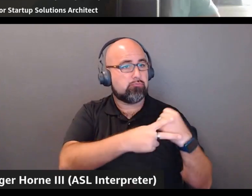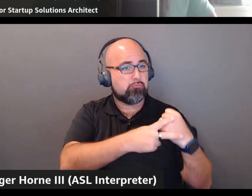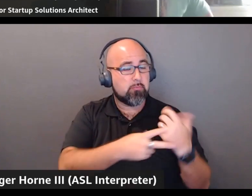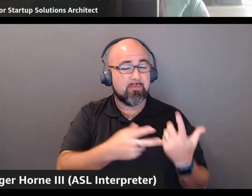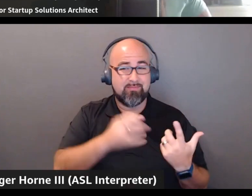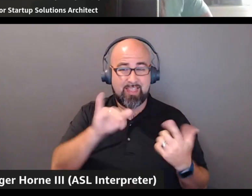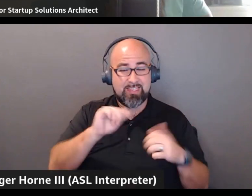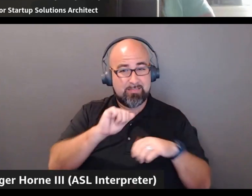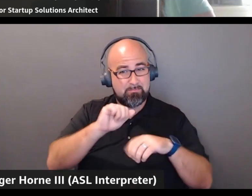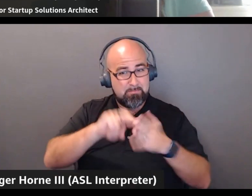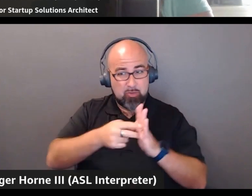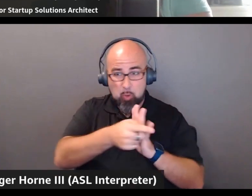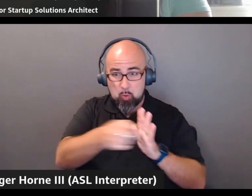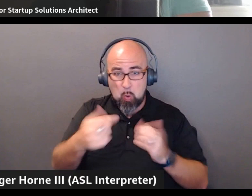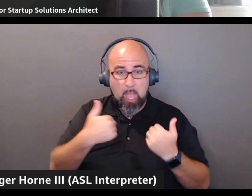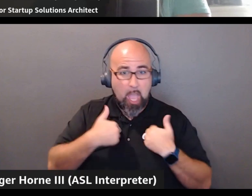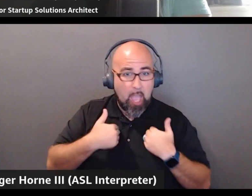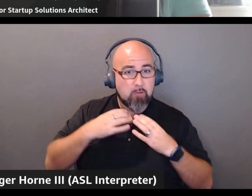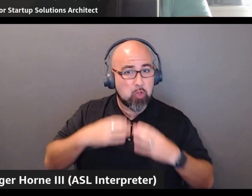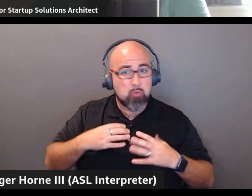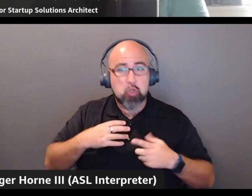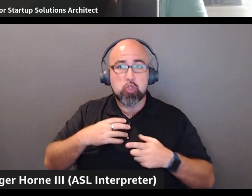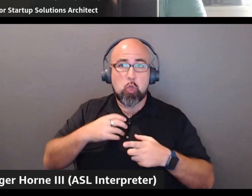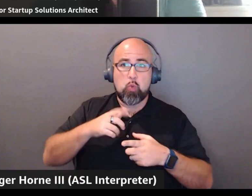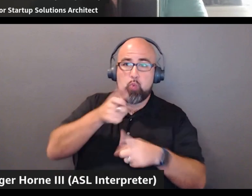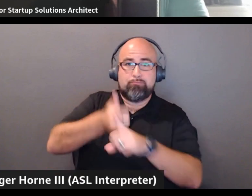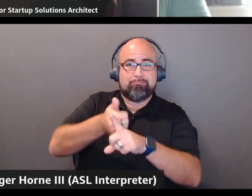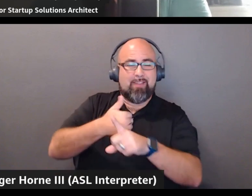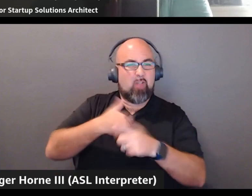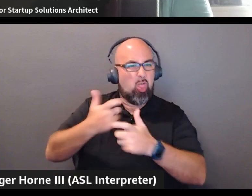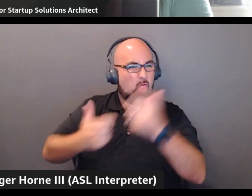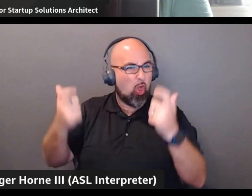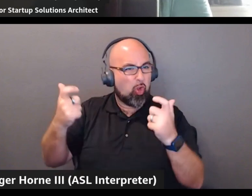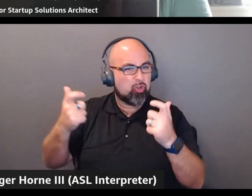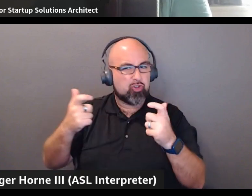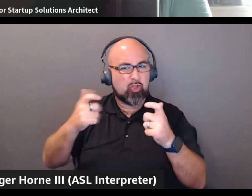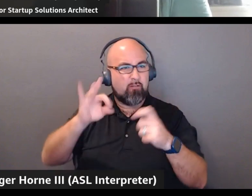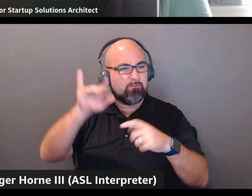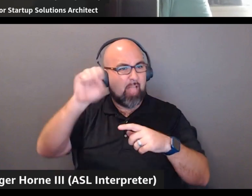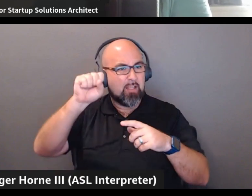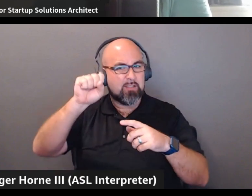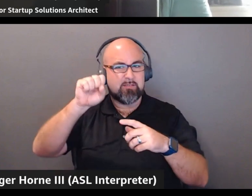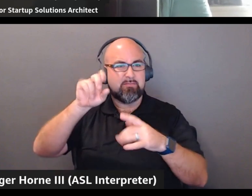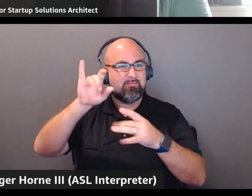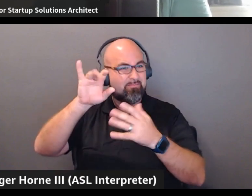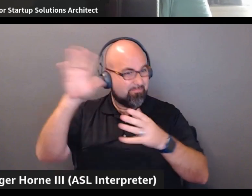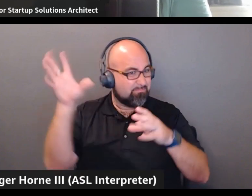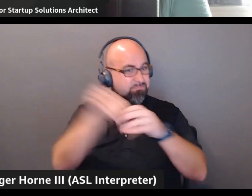like larger FastQ, BAM, or CRAM files. And now we're enabling customers to upload this in a